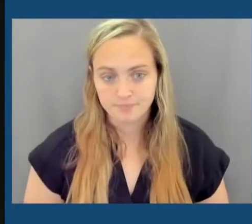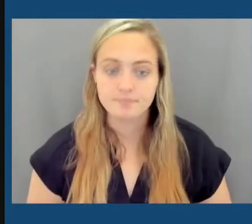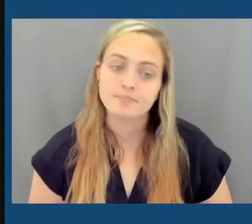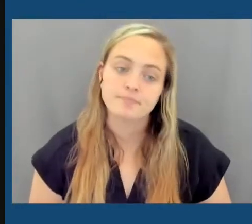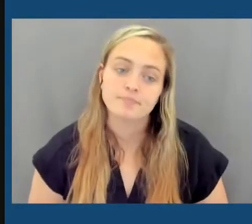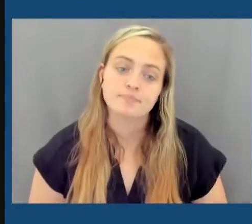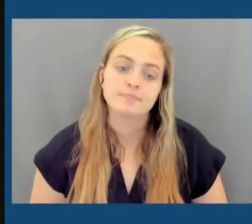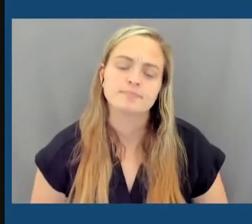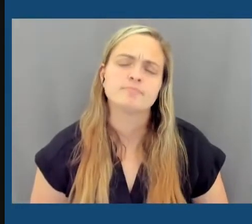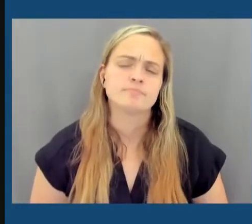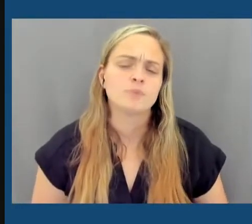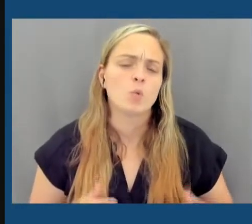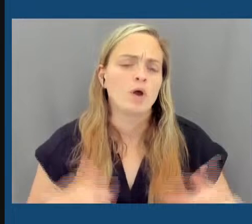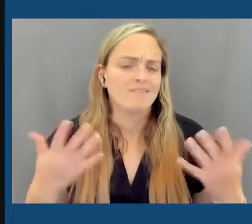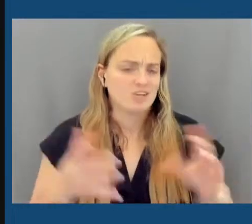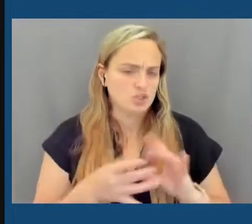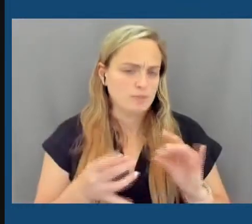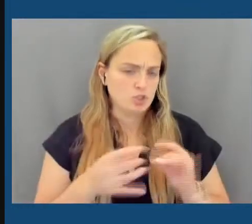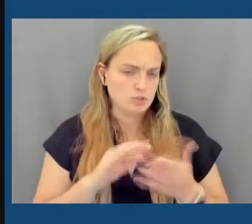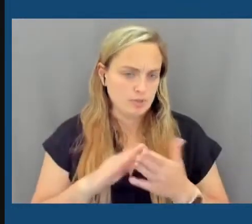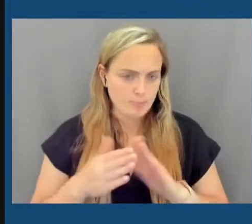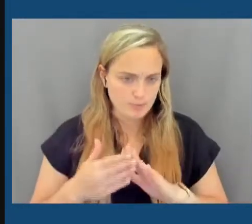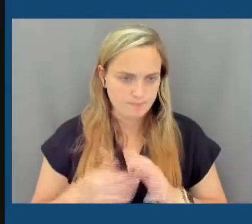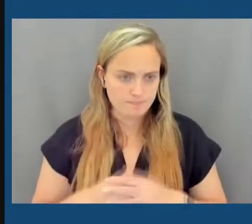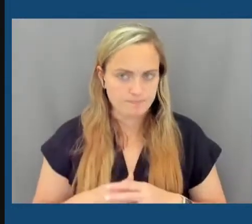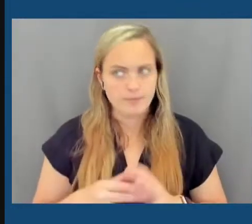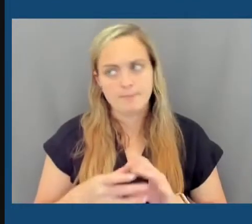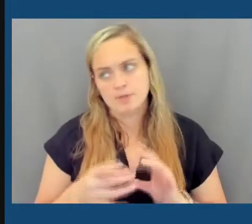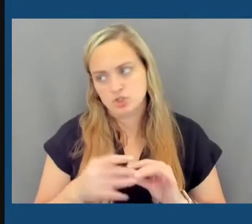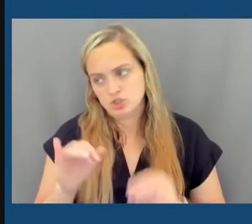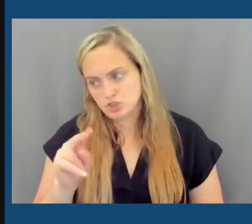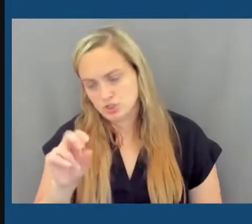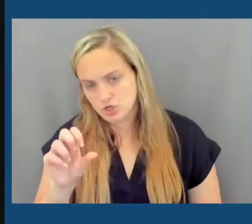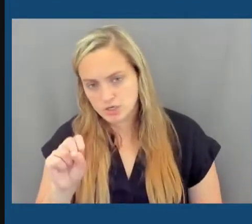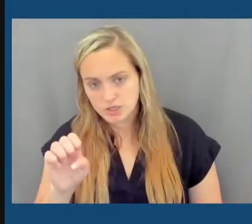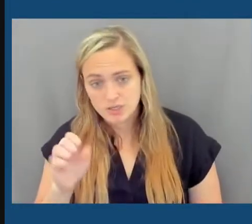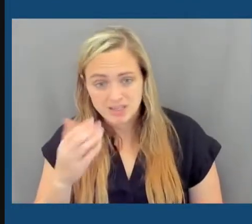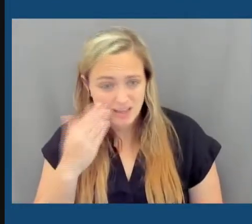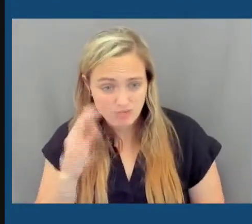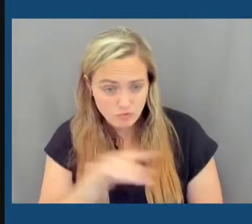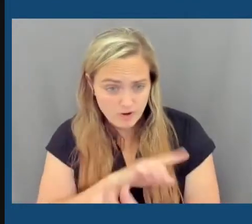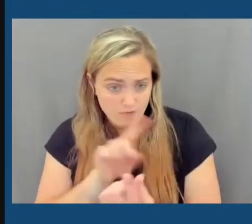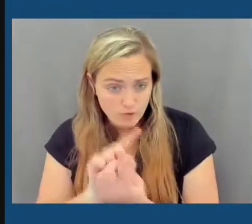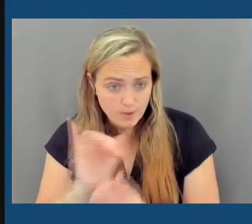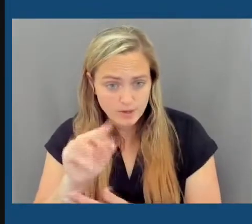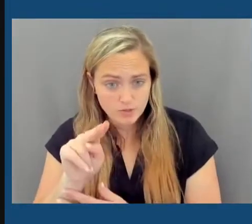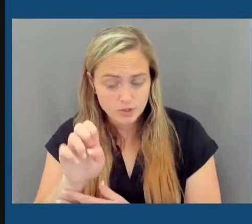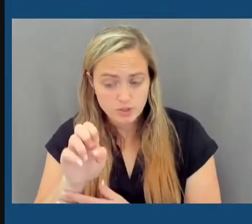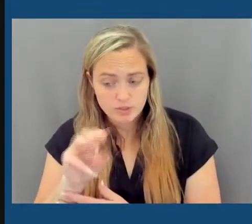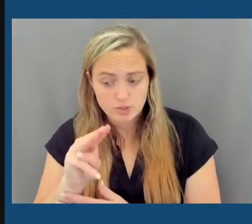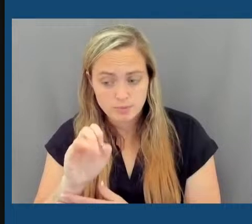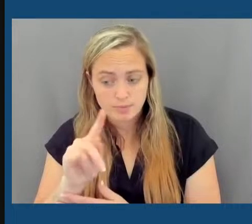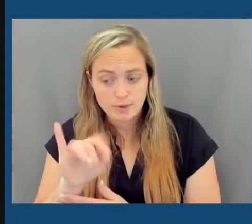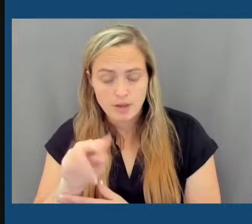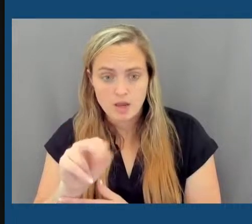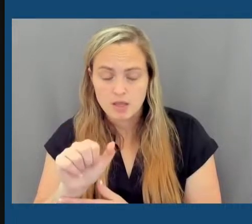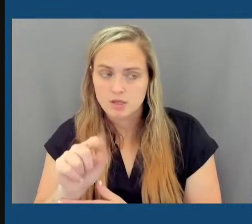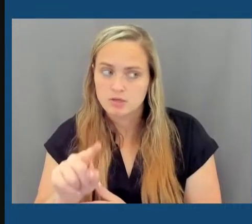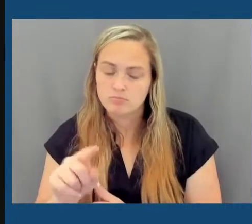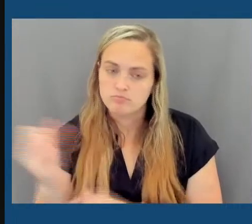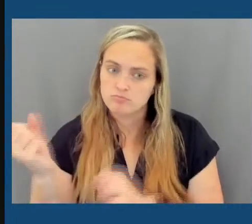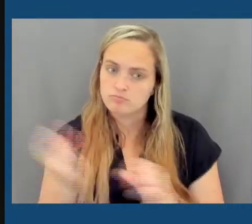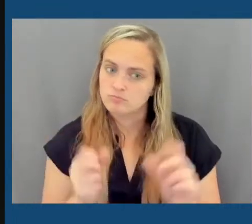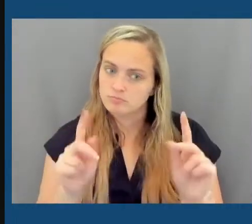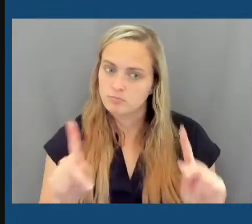You know, I mentioned the neighborhood, and I mentioned Janice. If you don't know Janice McKenna, she is a force in this part of town.